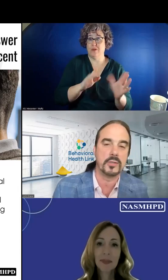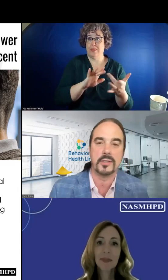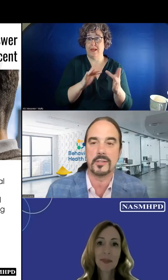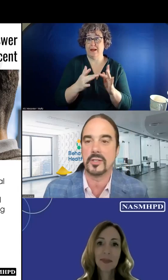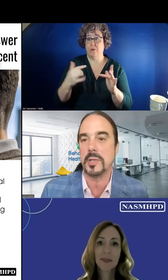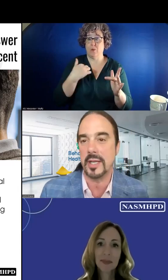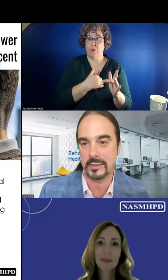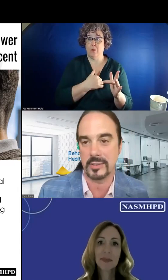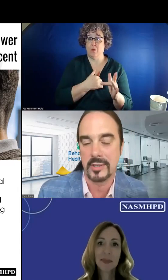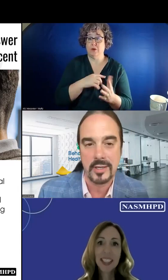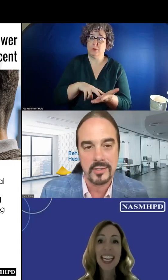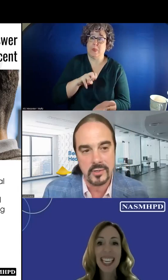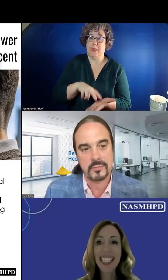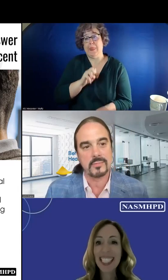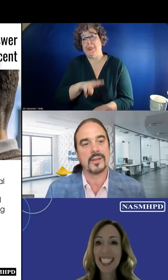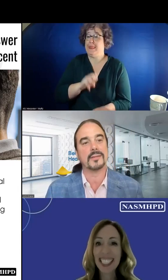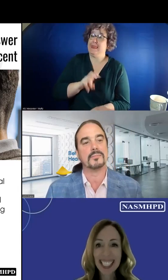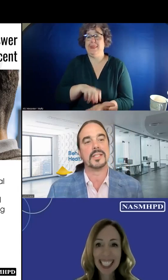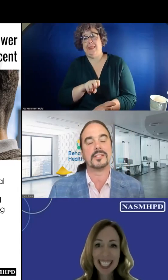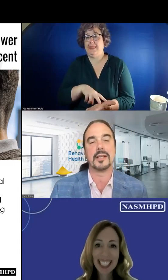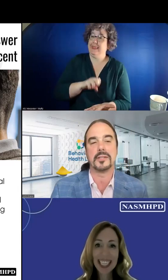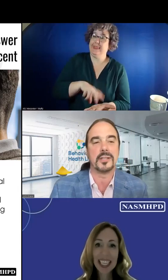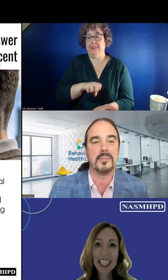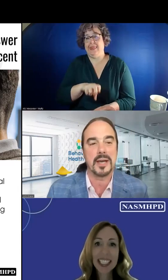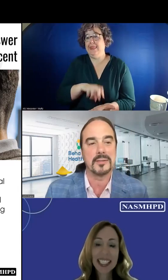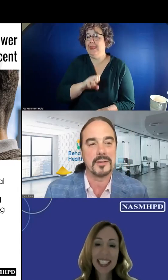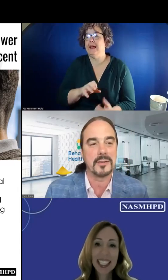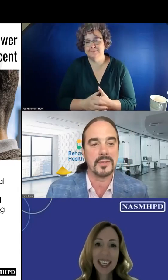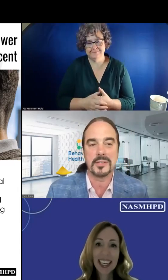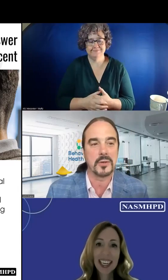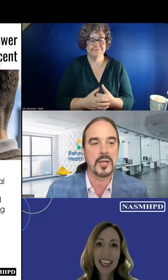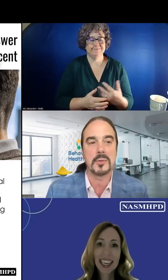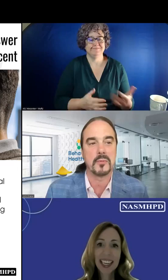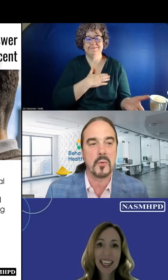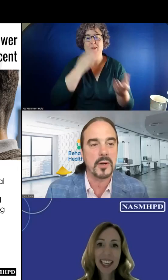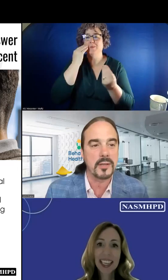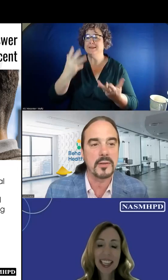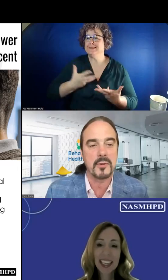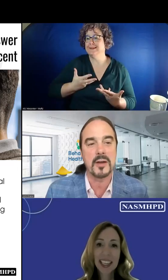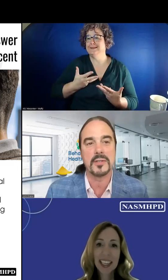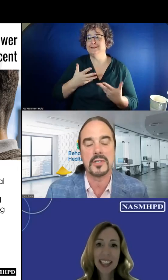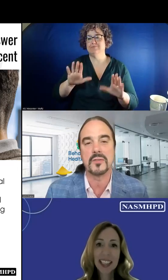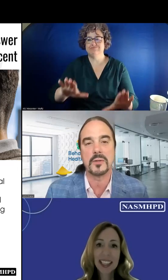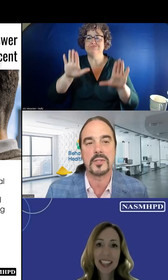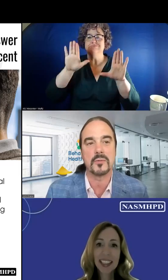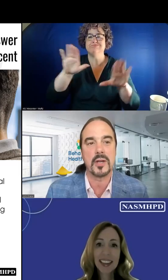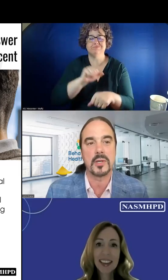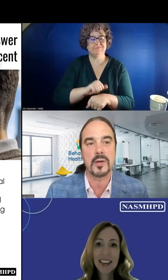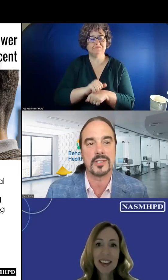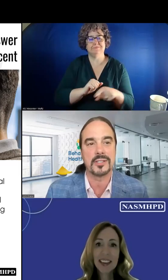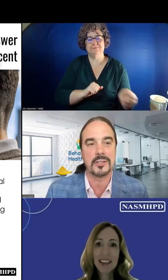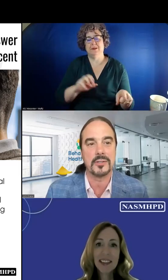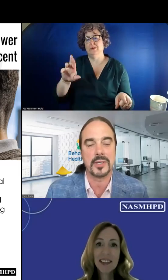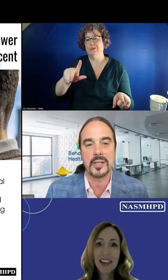all doing the Snoopy dance. So please tell us about this incredible work that Ralph and his folks at the